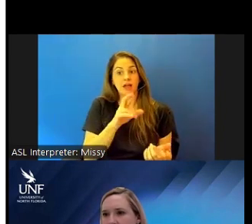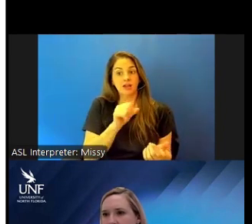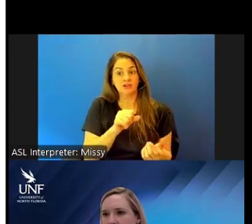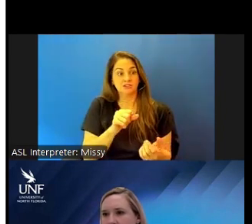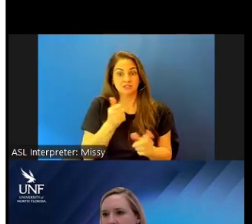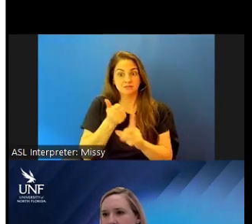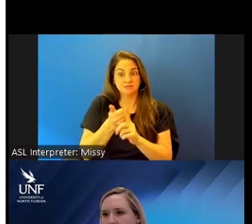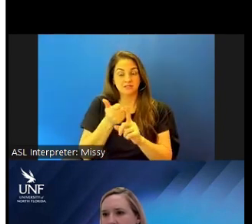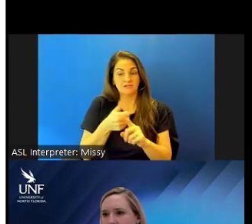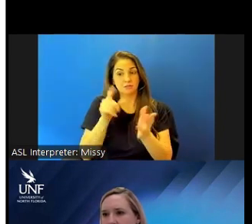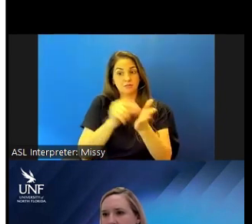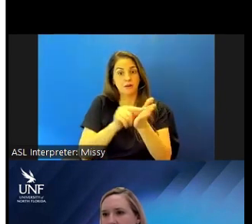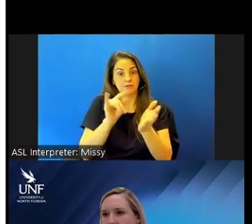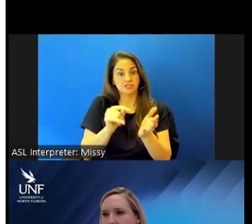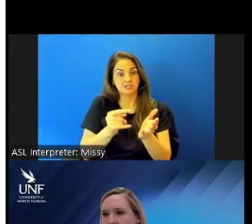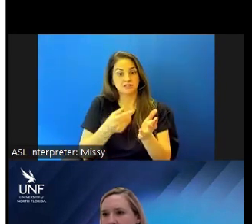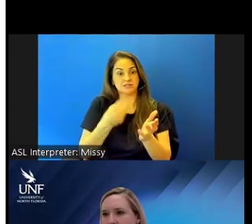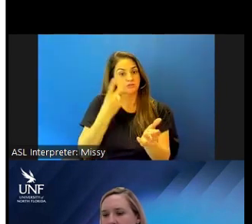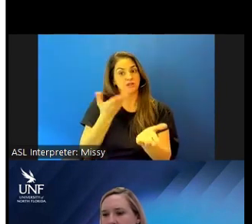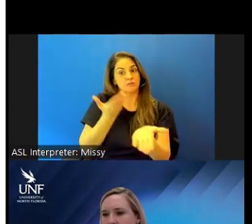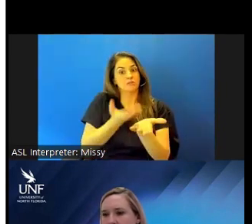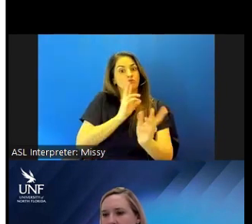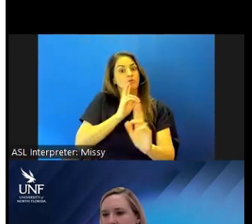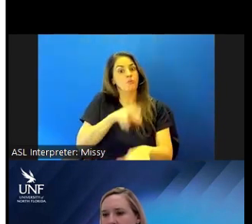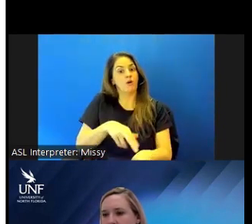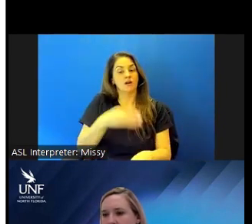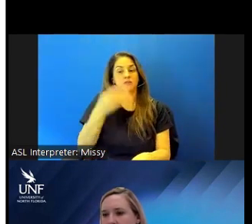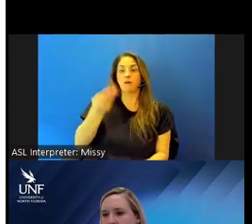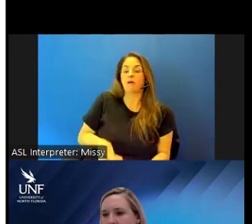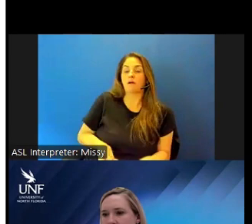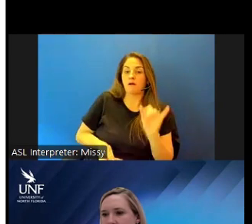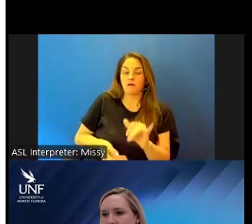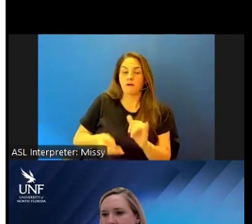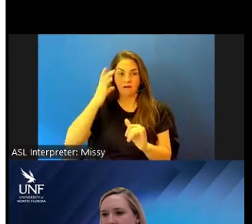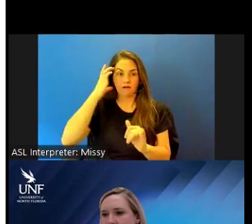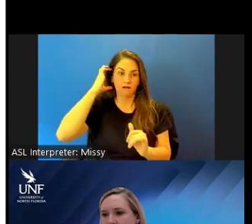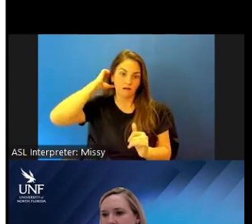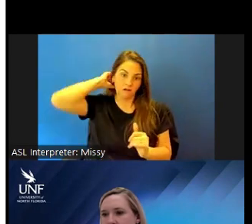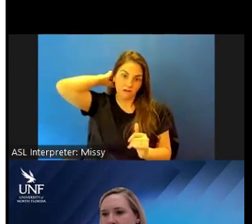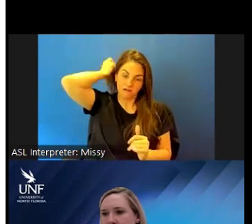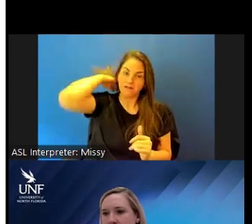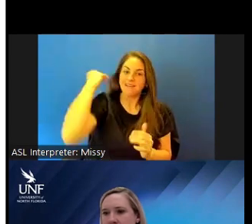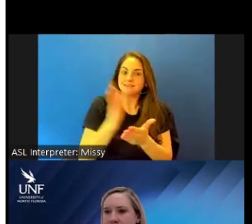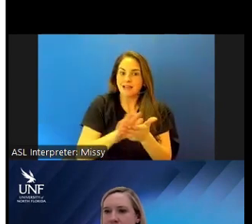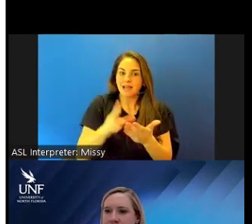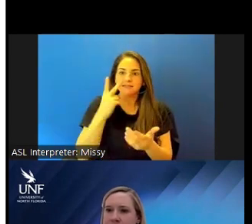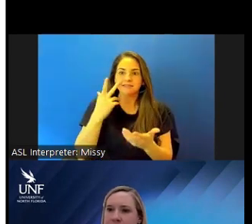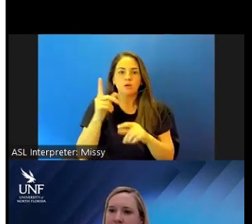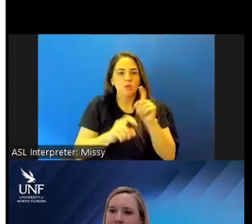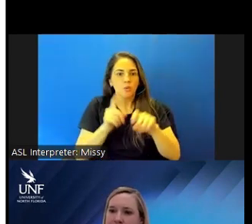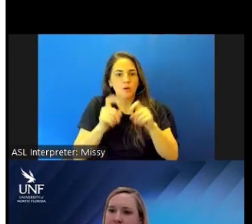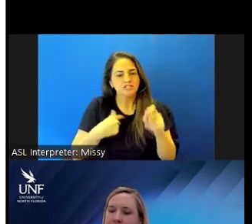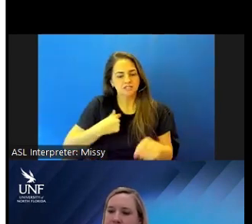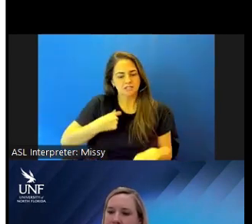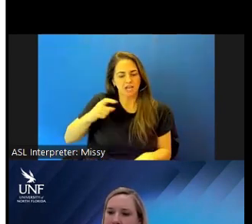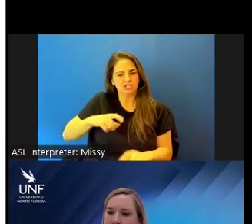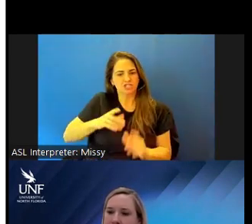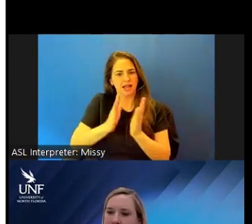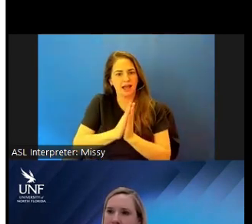well. So it's a great way to see what questions you should be asking or could be asking. And